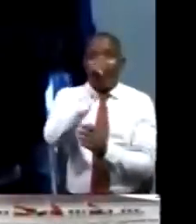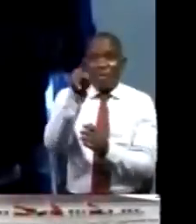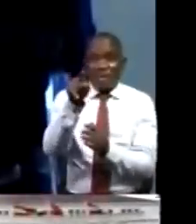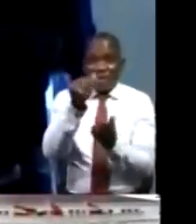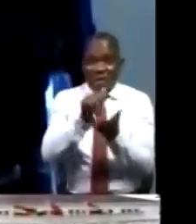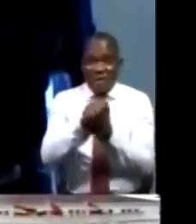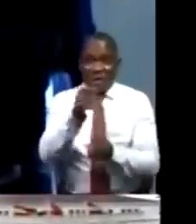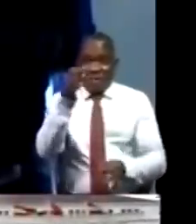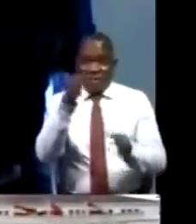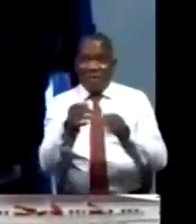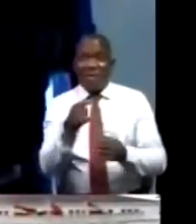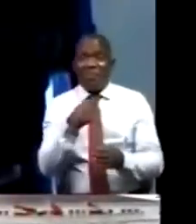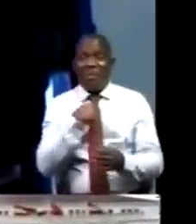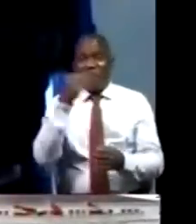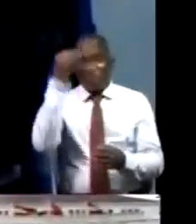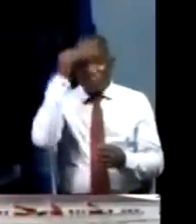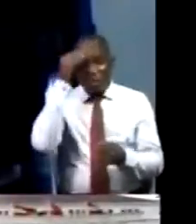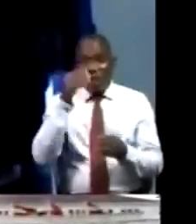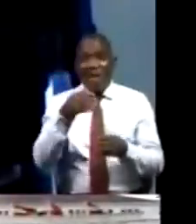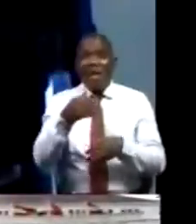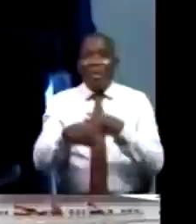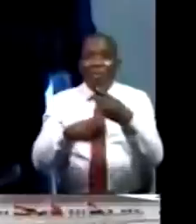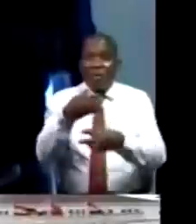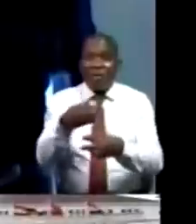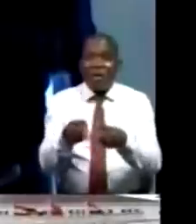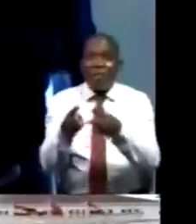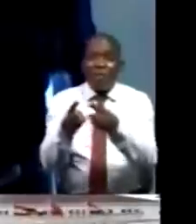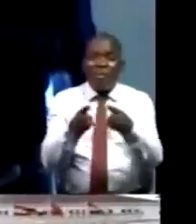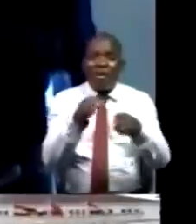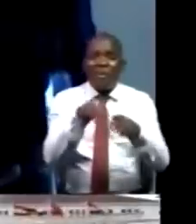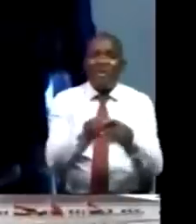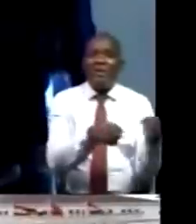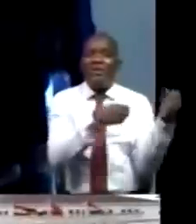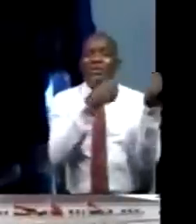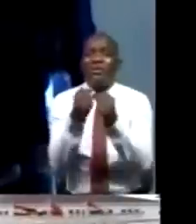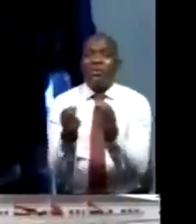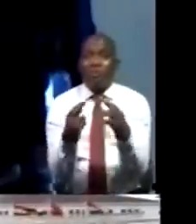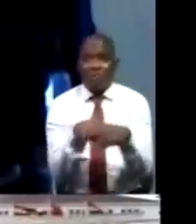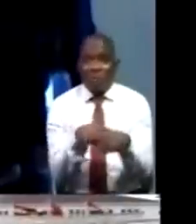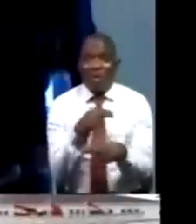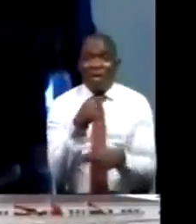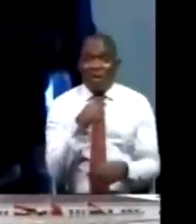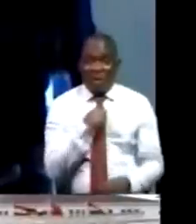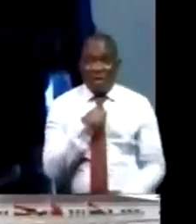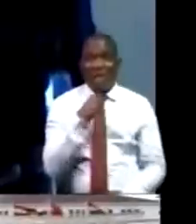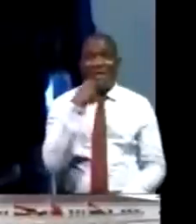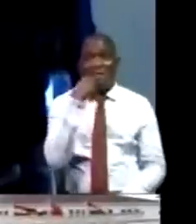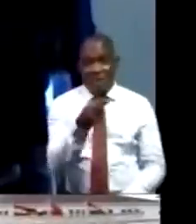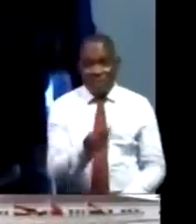know the procedure, the processes in the strong room? And I said that